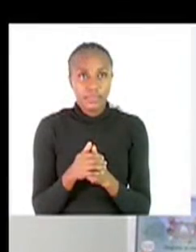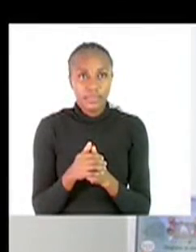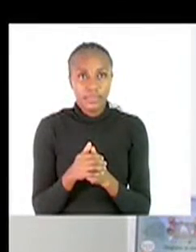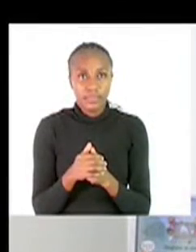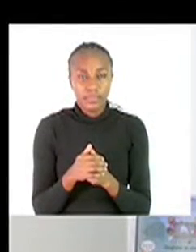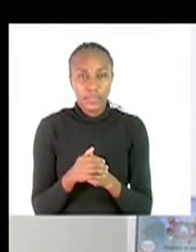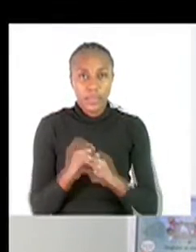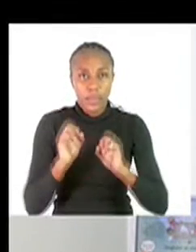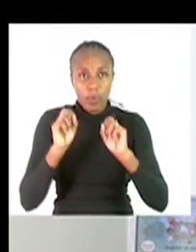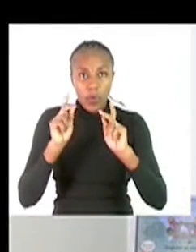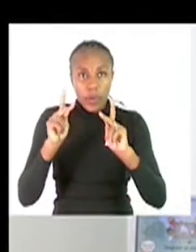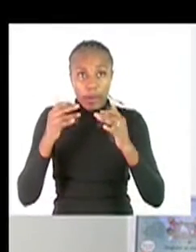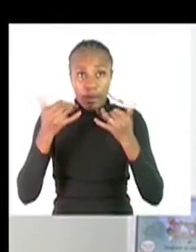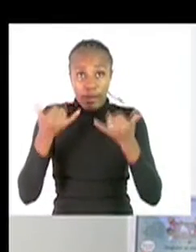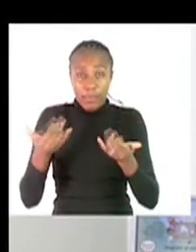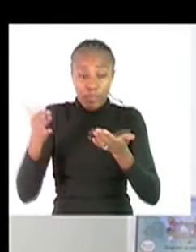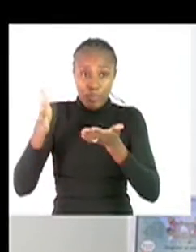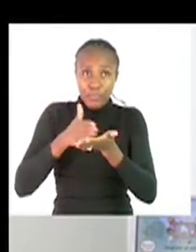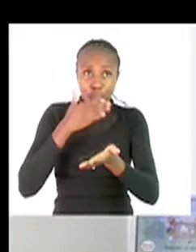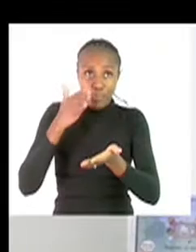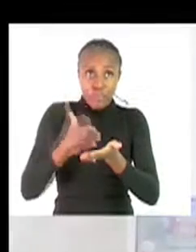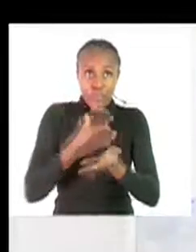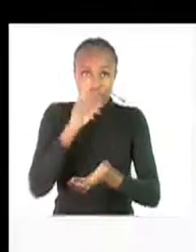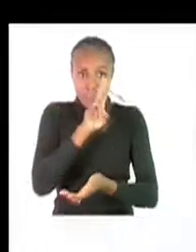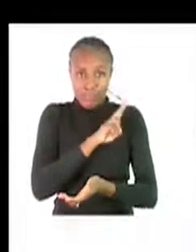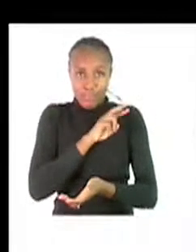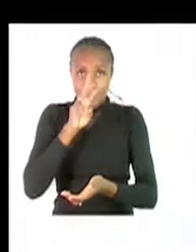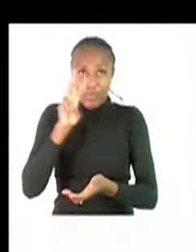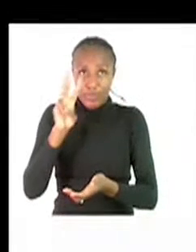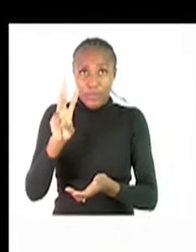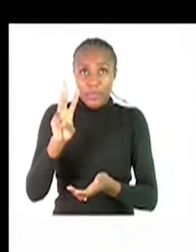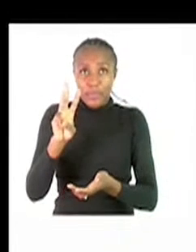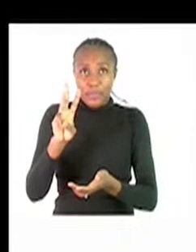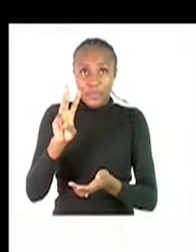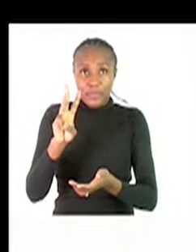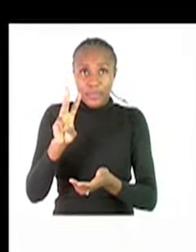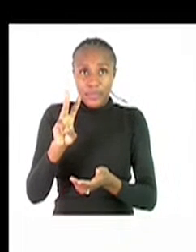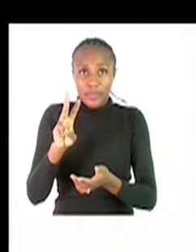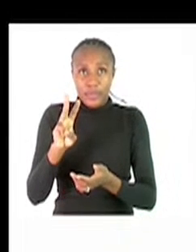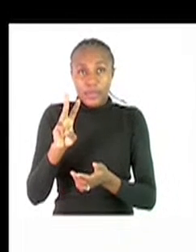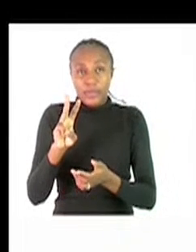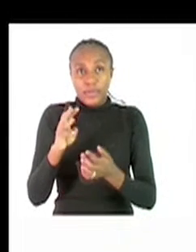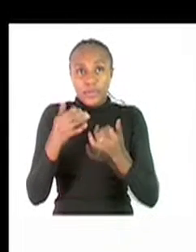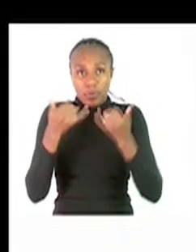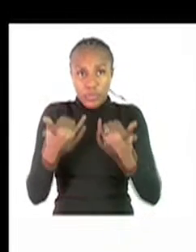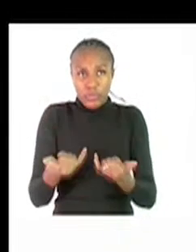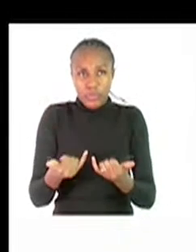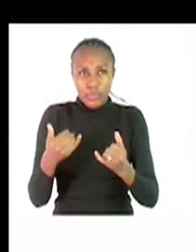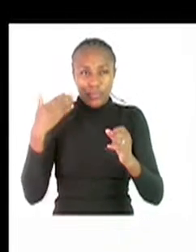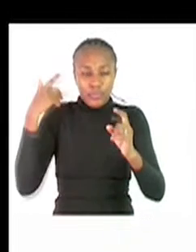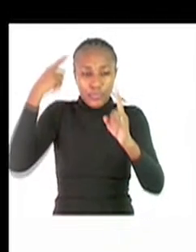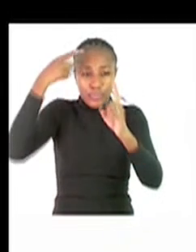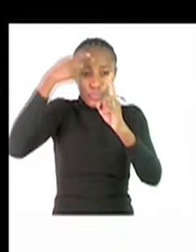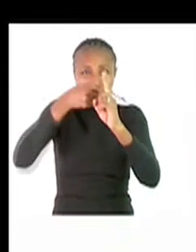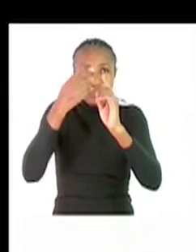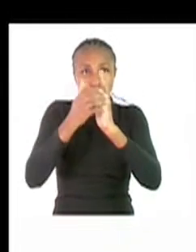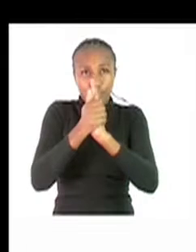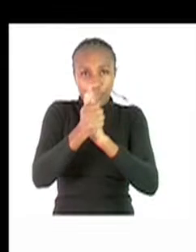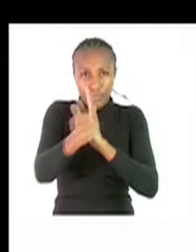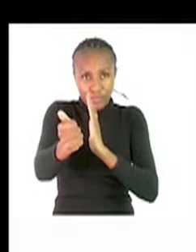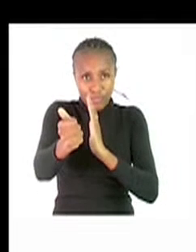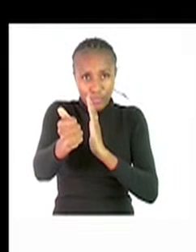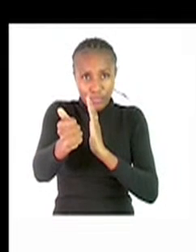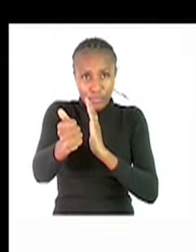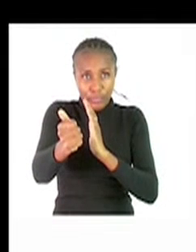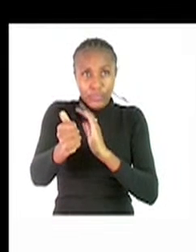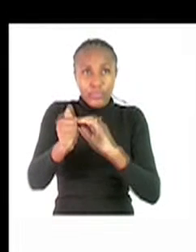Okay, learners, let's turn to page 23. Let's start with today's competencies. By the end of the lesson, you should